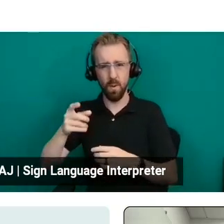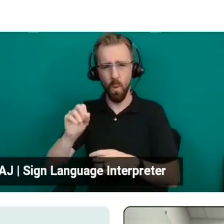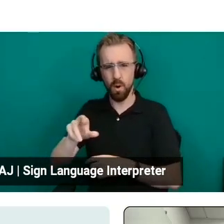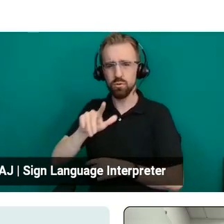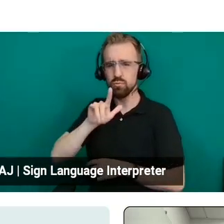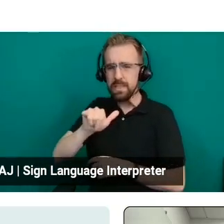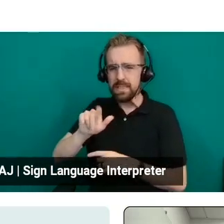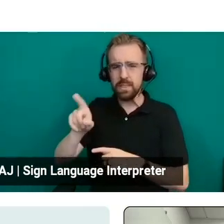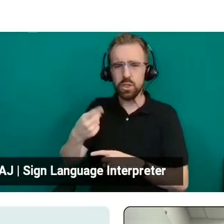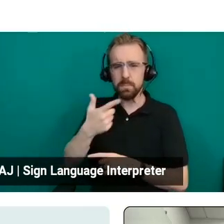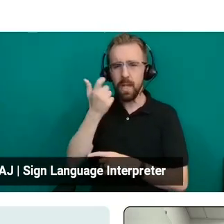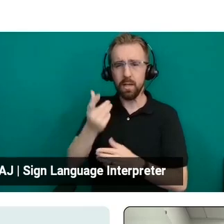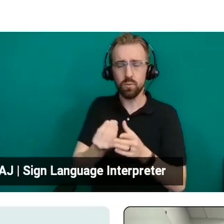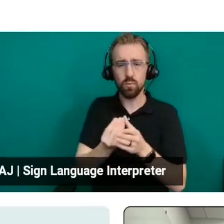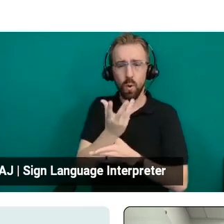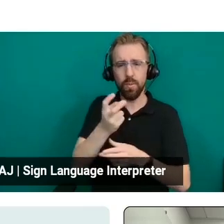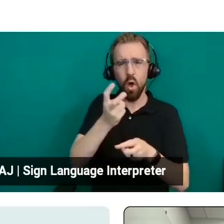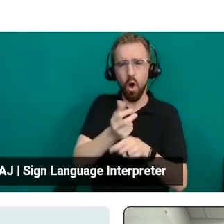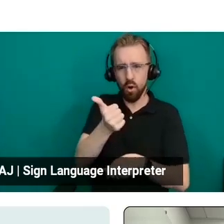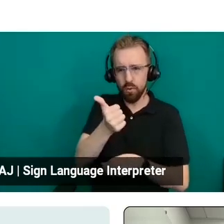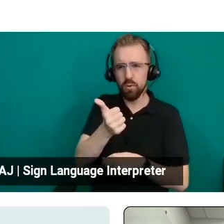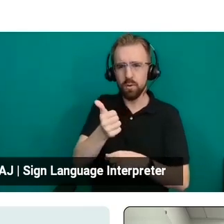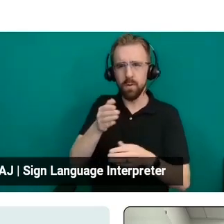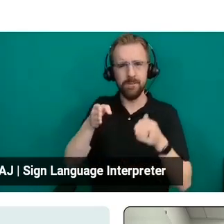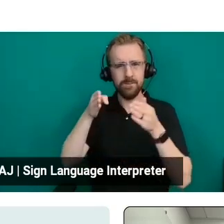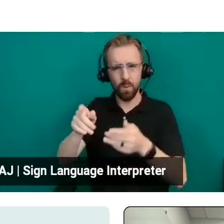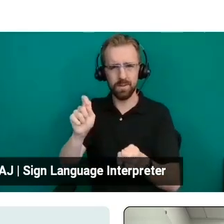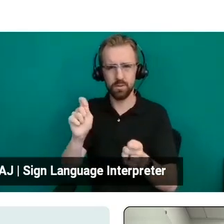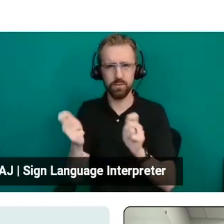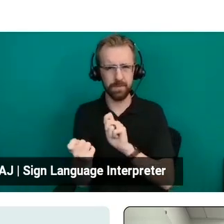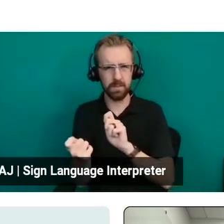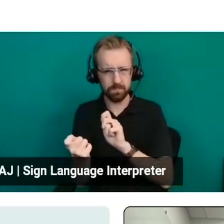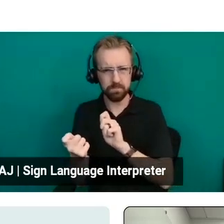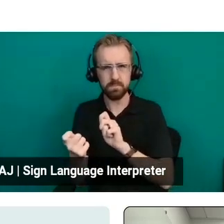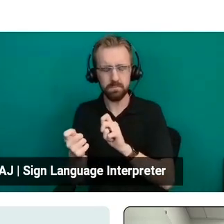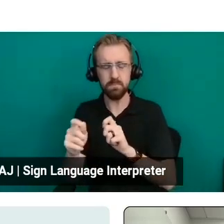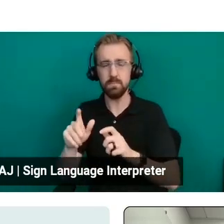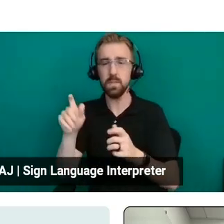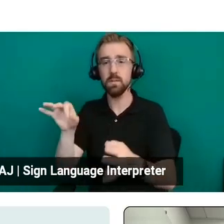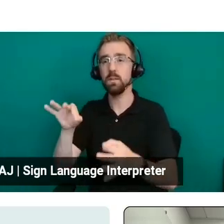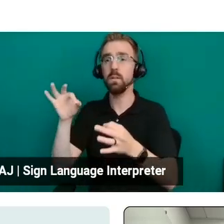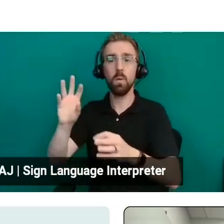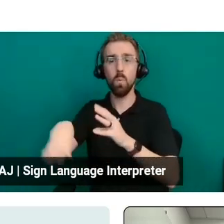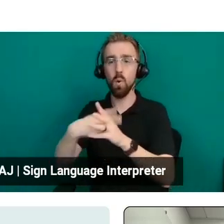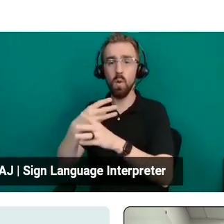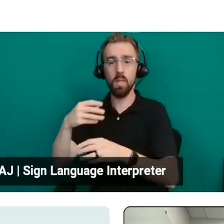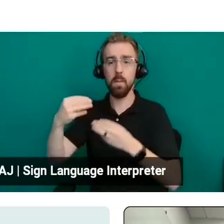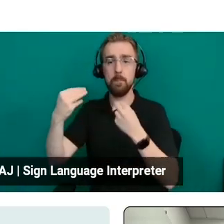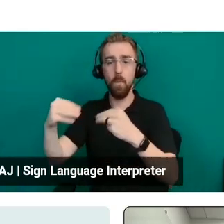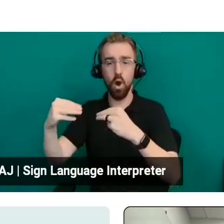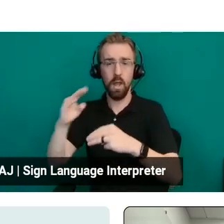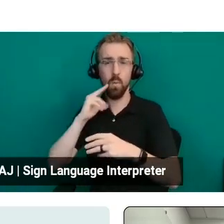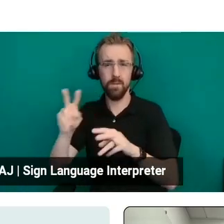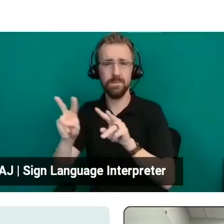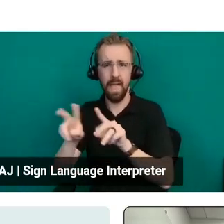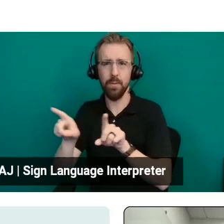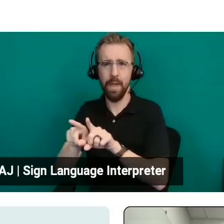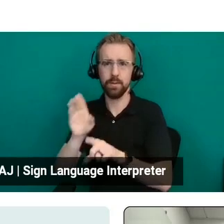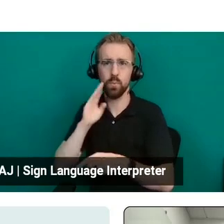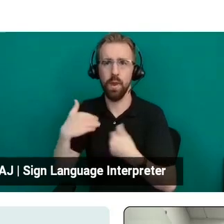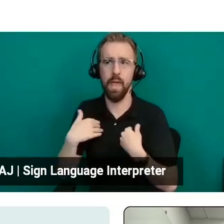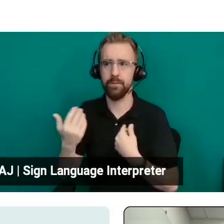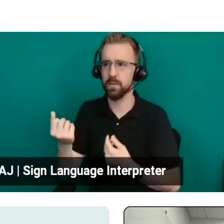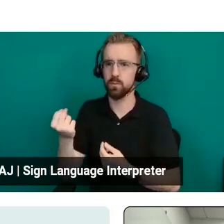really just because growth is harder, the focus has shifted, but in an ideal world, the market would value them as they would have,